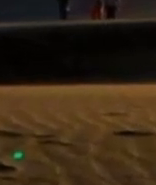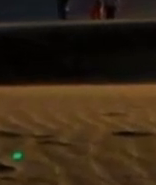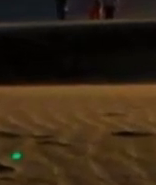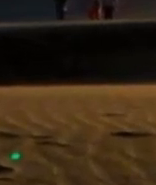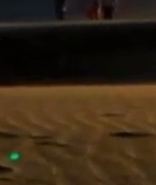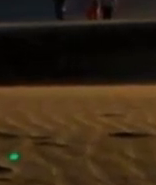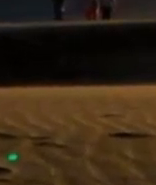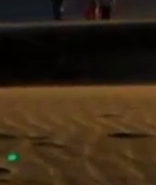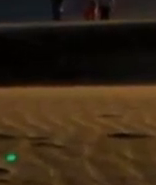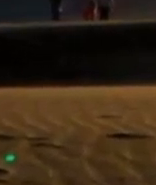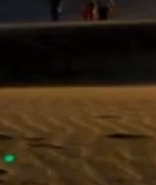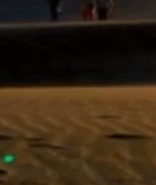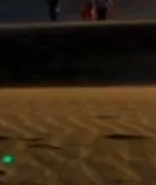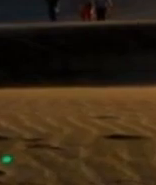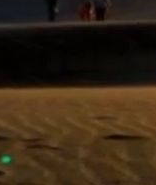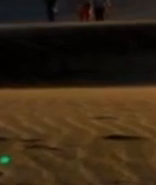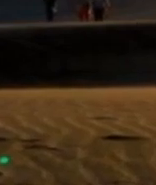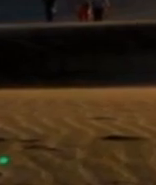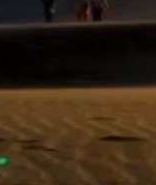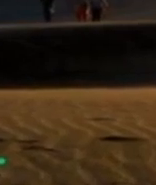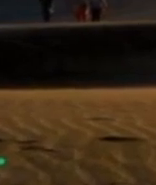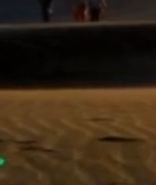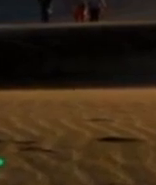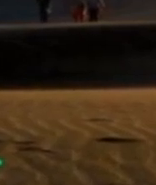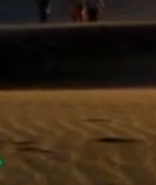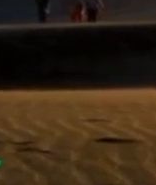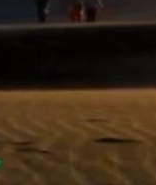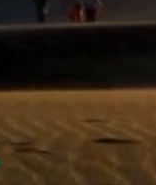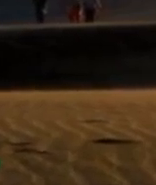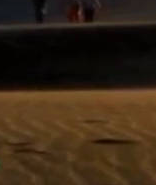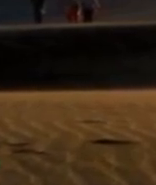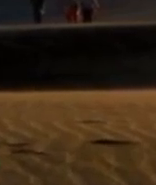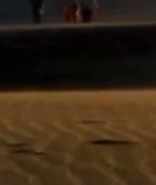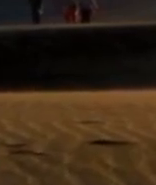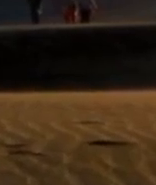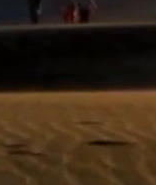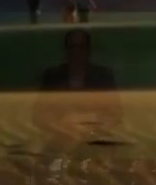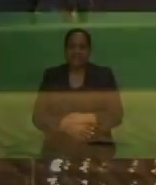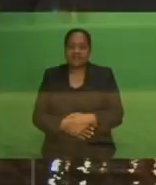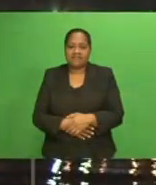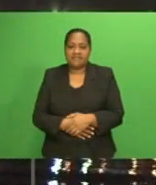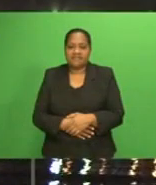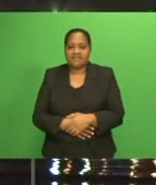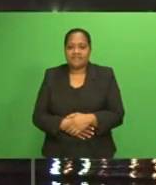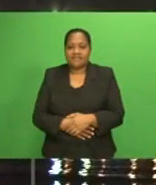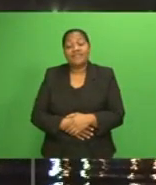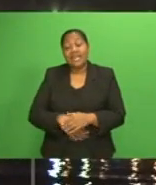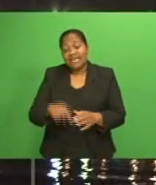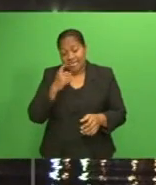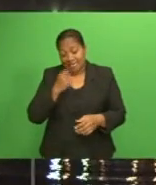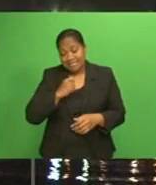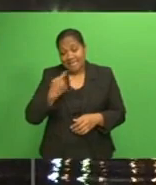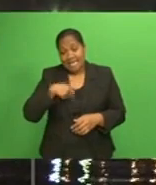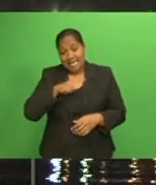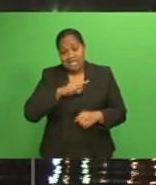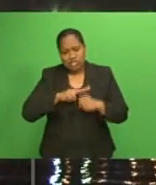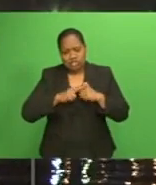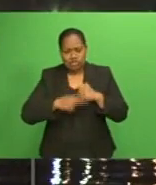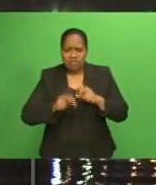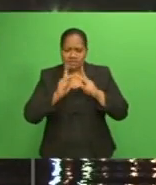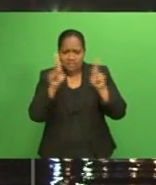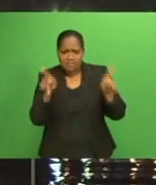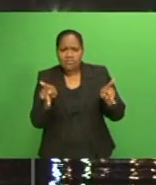Doris Money sent in this from the world-famous Singatoka sand dunes. And you can send us newsworthy pictures and videos on